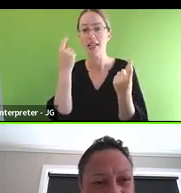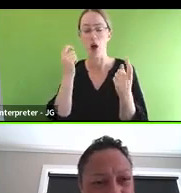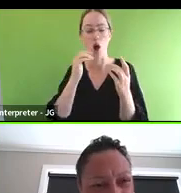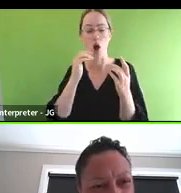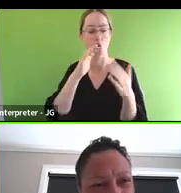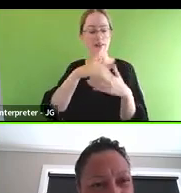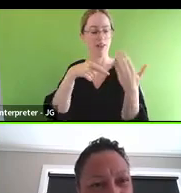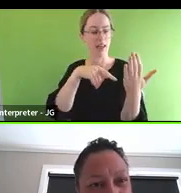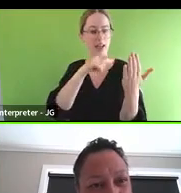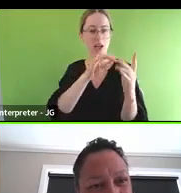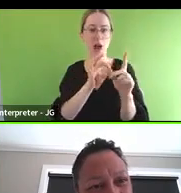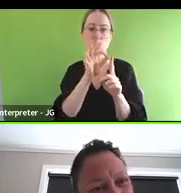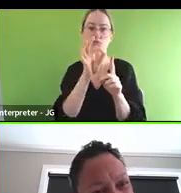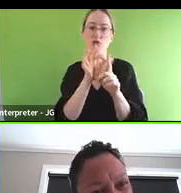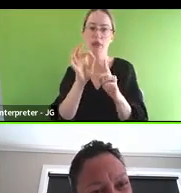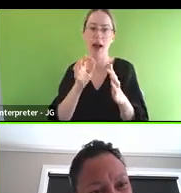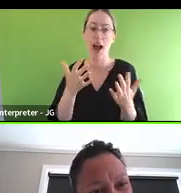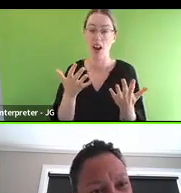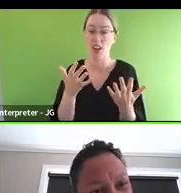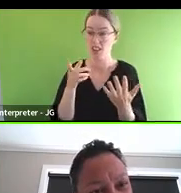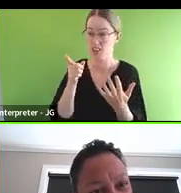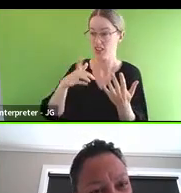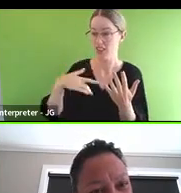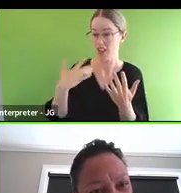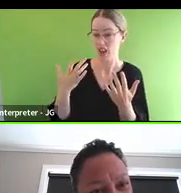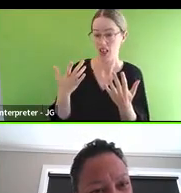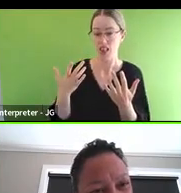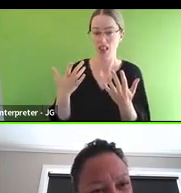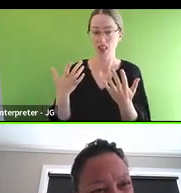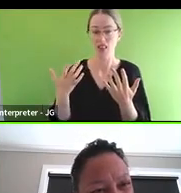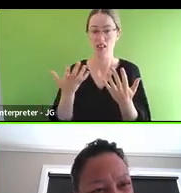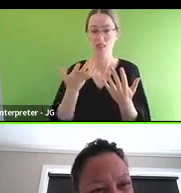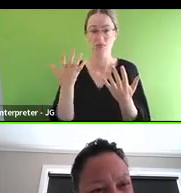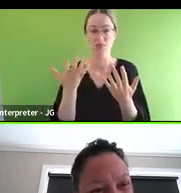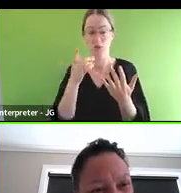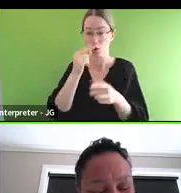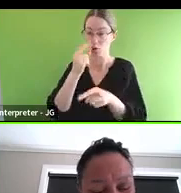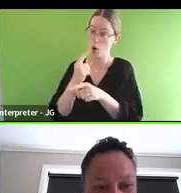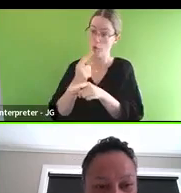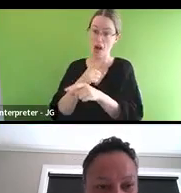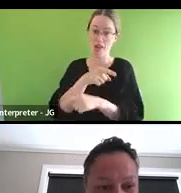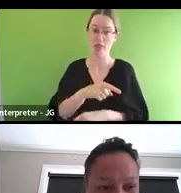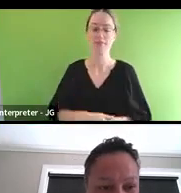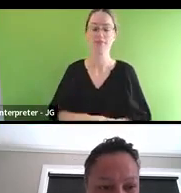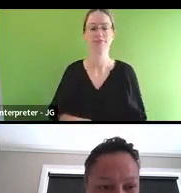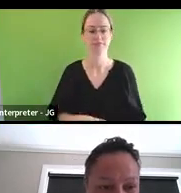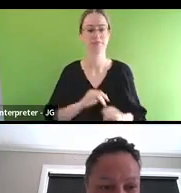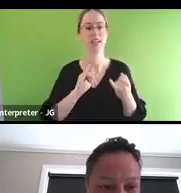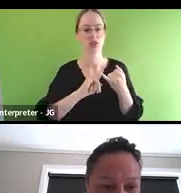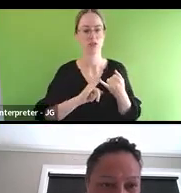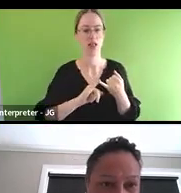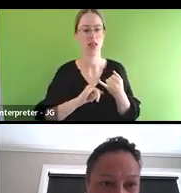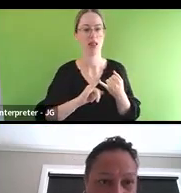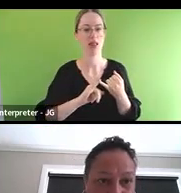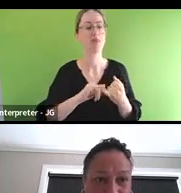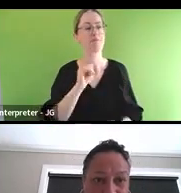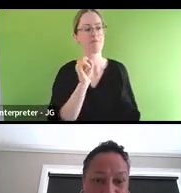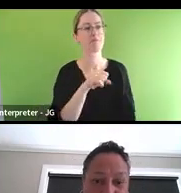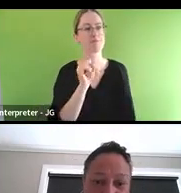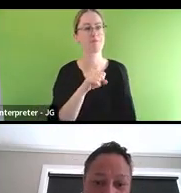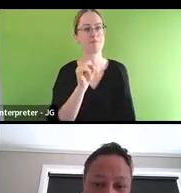we can make it better. Is that something that you could speak to, Sheryl? Yes, I mean, definitely. I